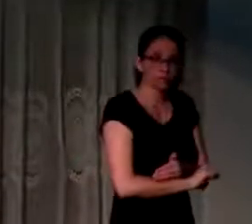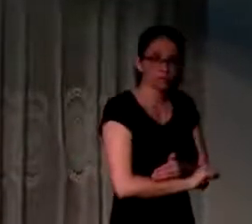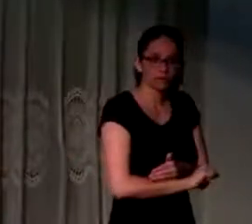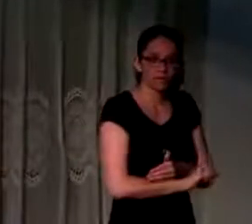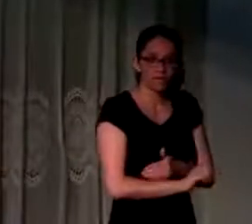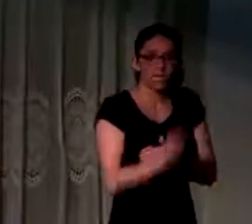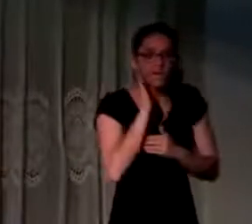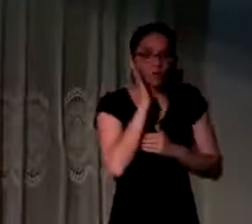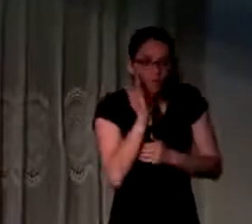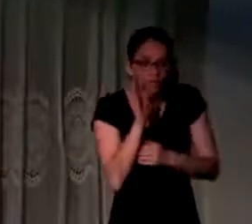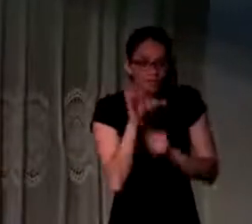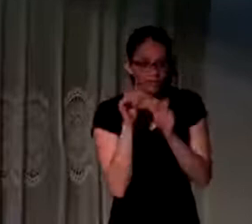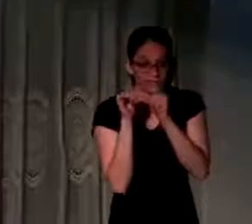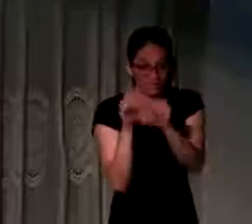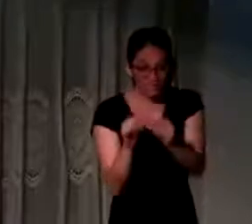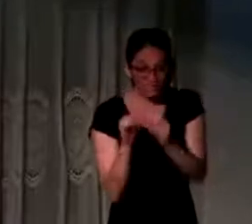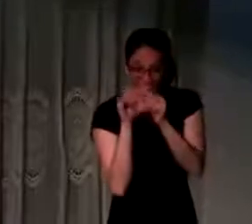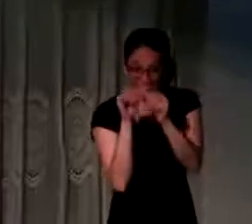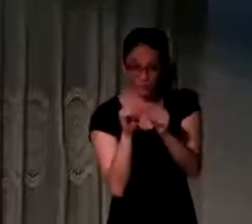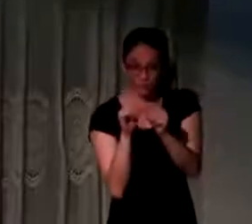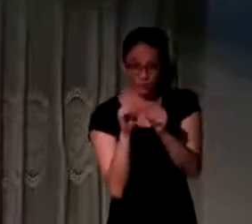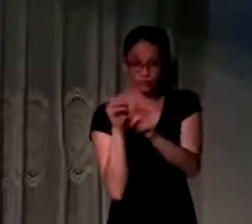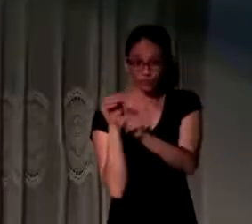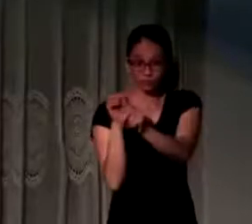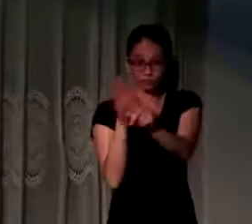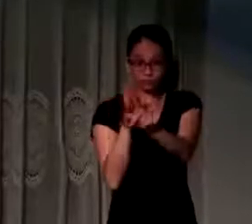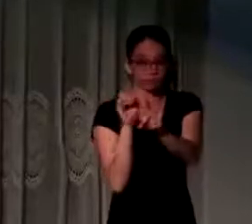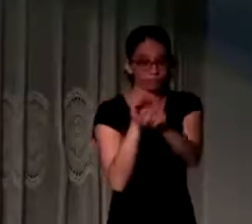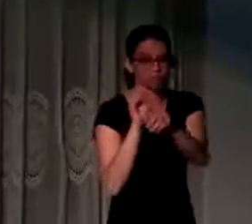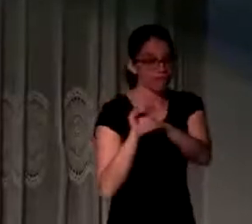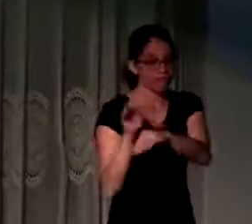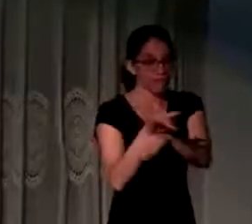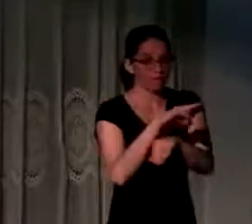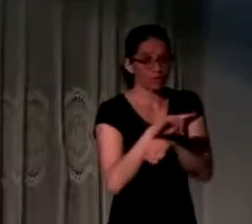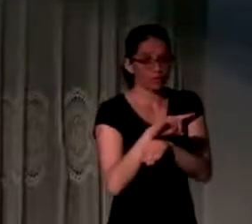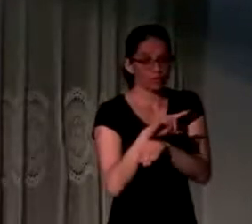affect you for all eternity.